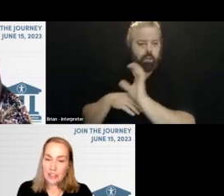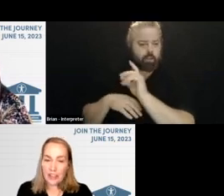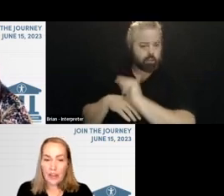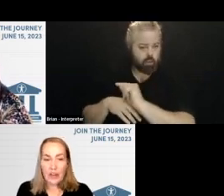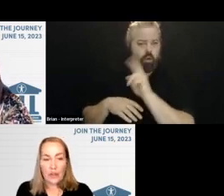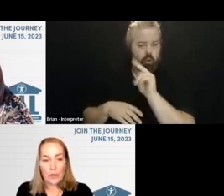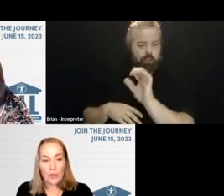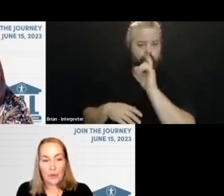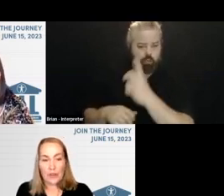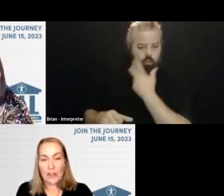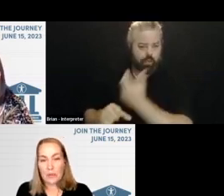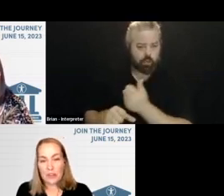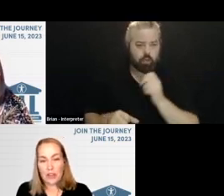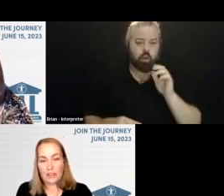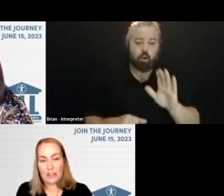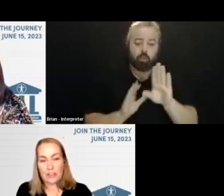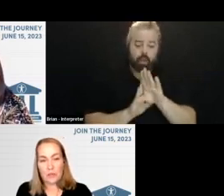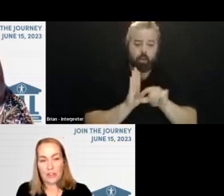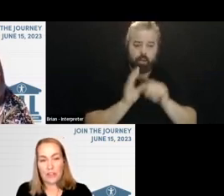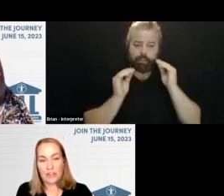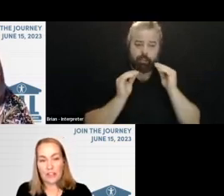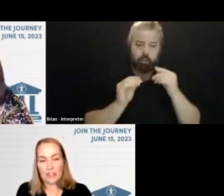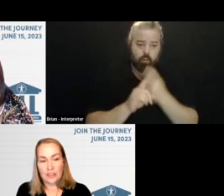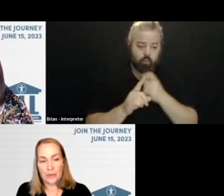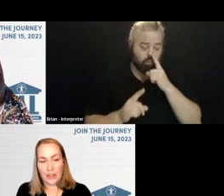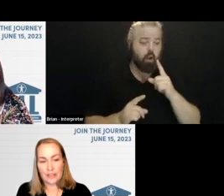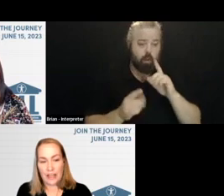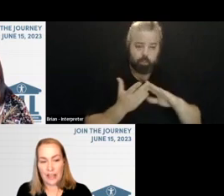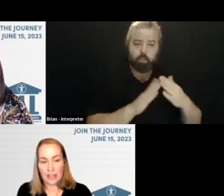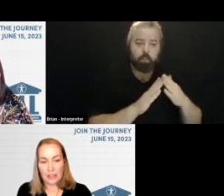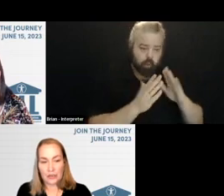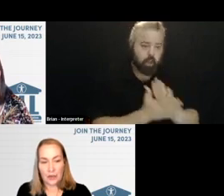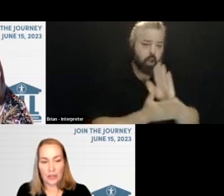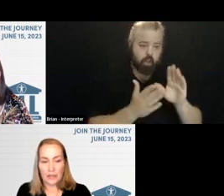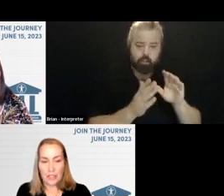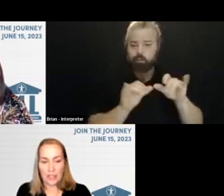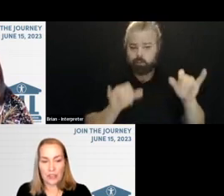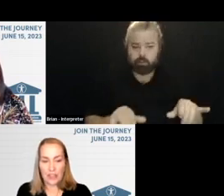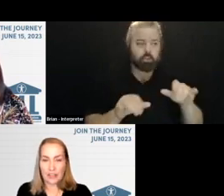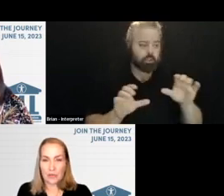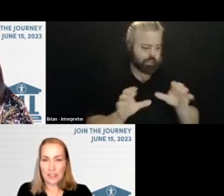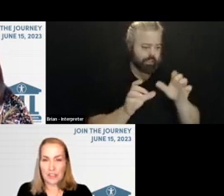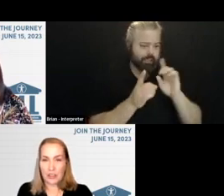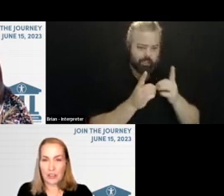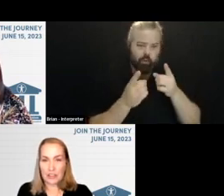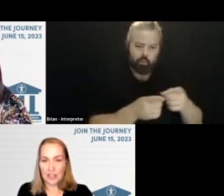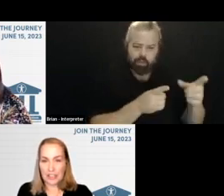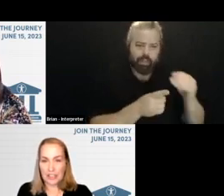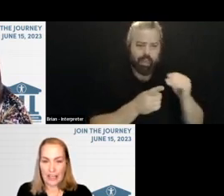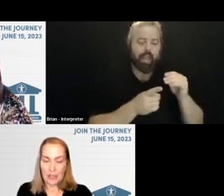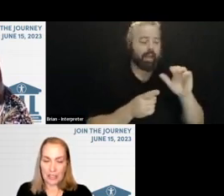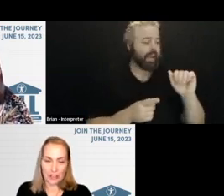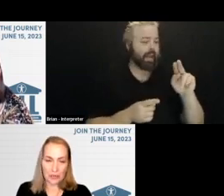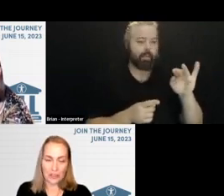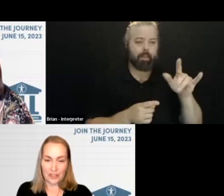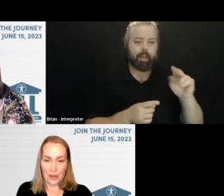in teaching through the North Carolina Community College system, where she taught digital effects and animation for 11 years. I also recently learned that she is